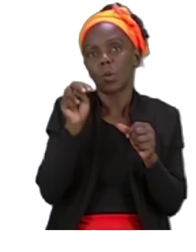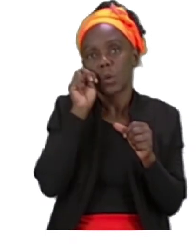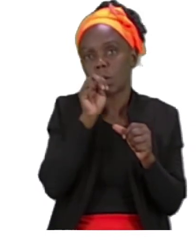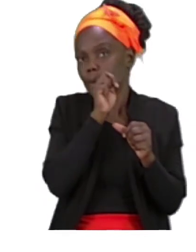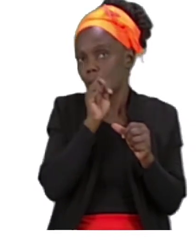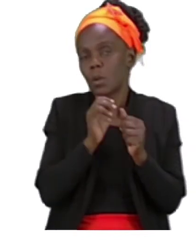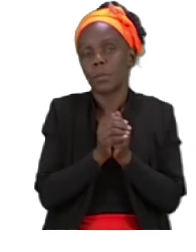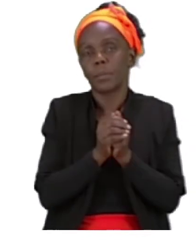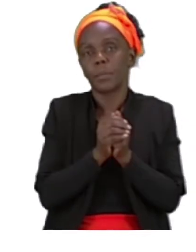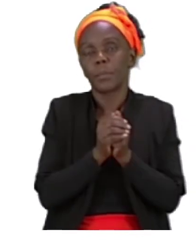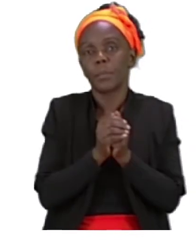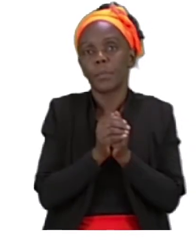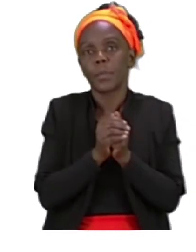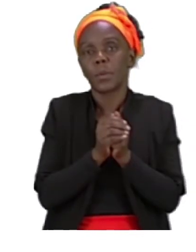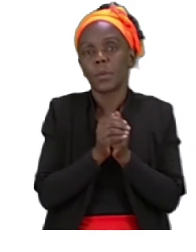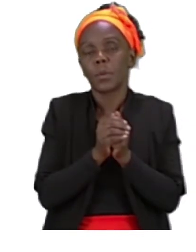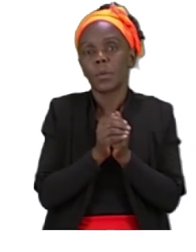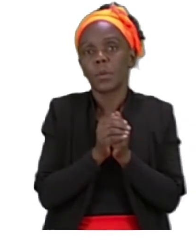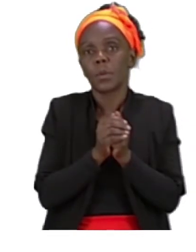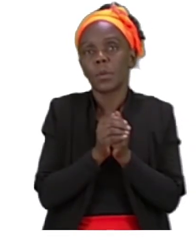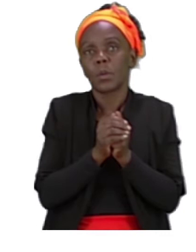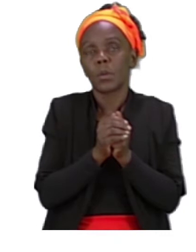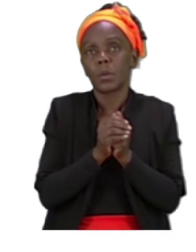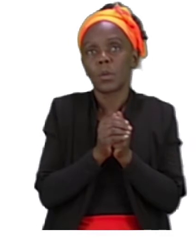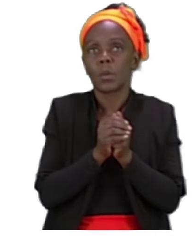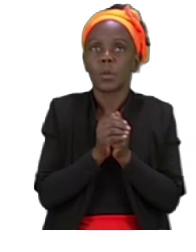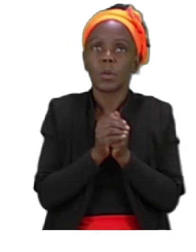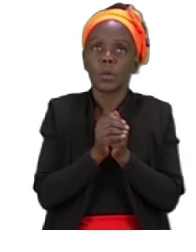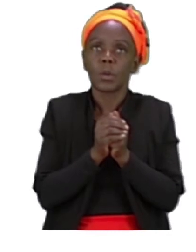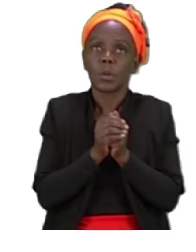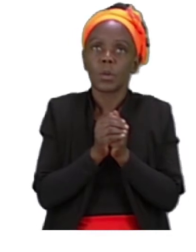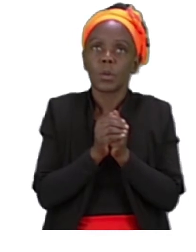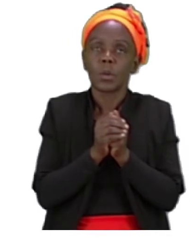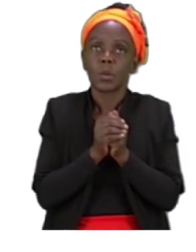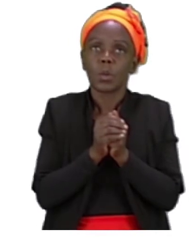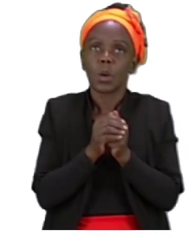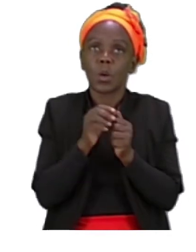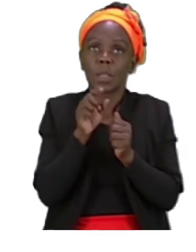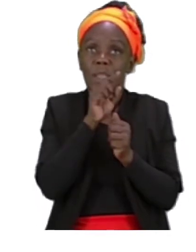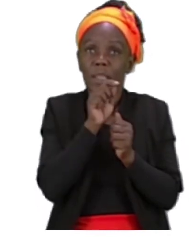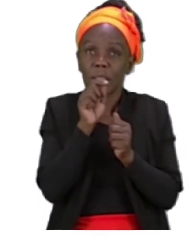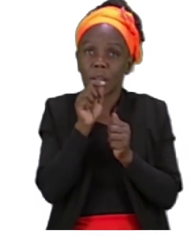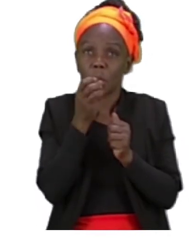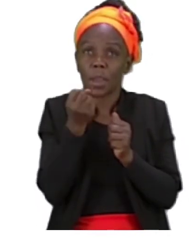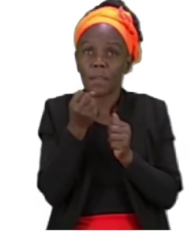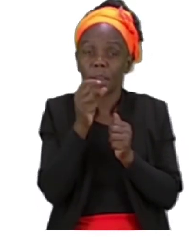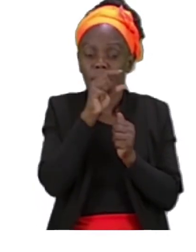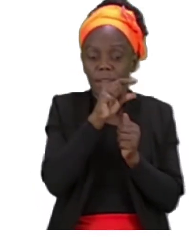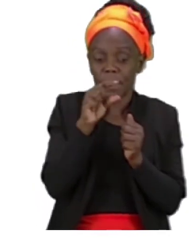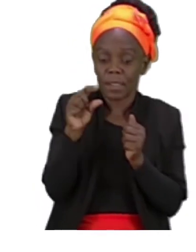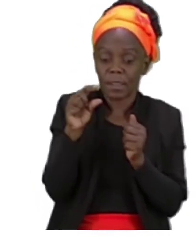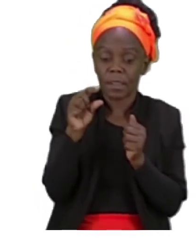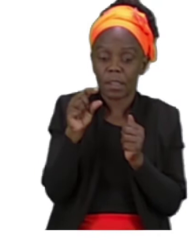Your job is going to be choosing the best answer to complete the sentence.